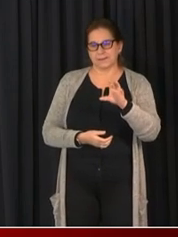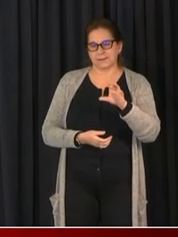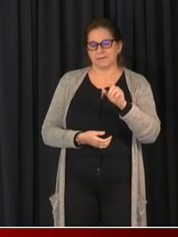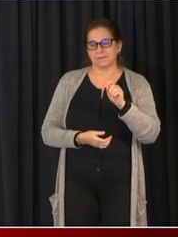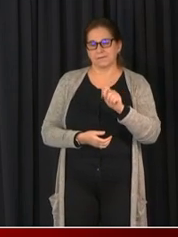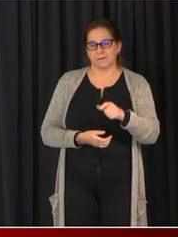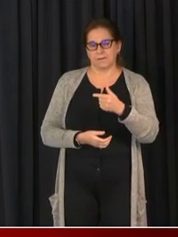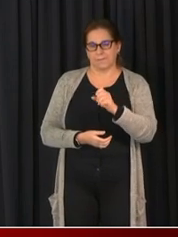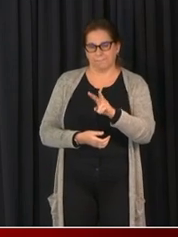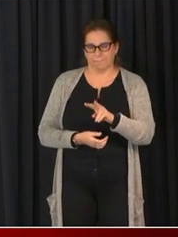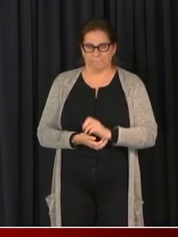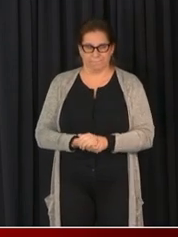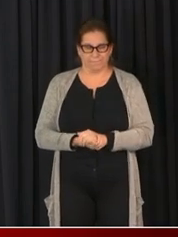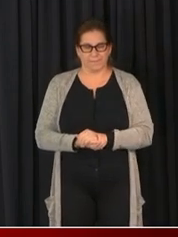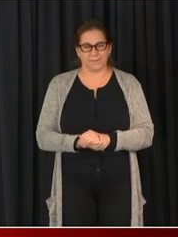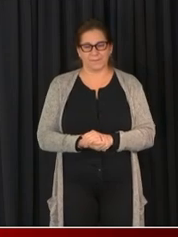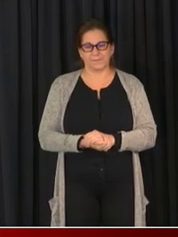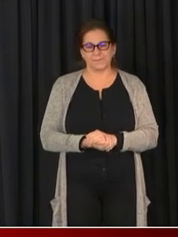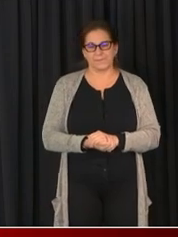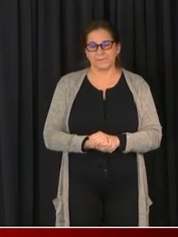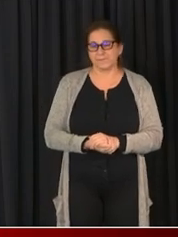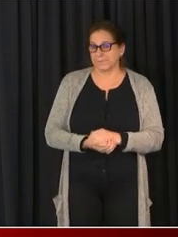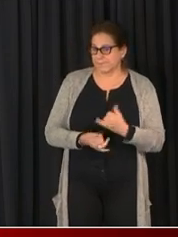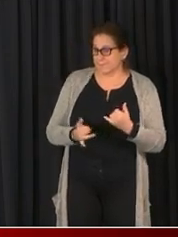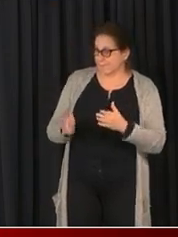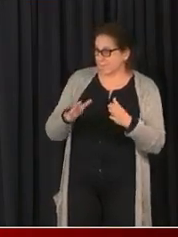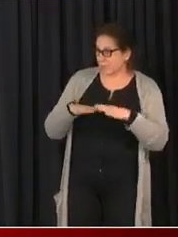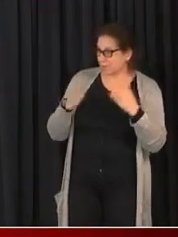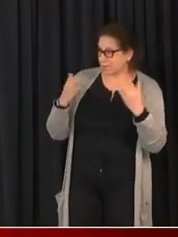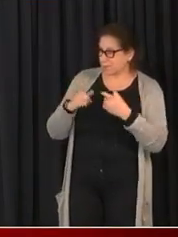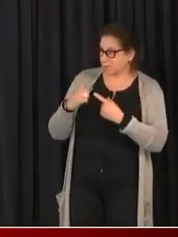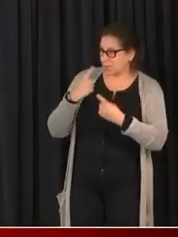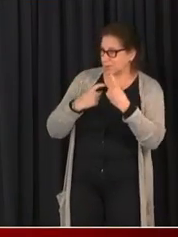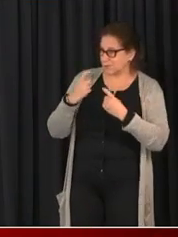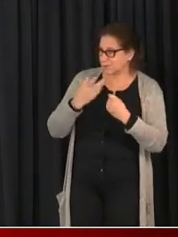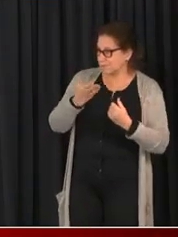dpw.dc.gov. So with that, we will take a few questions.